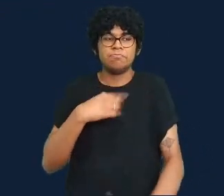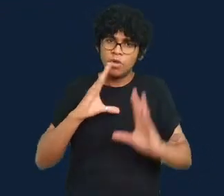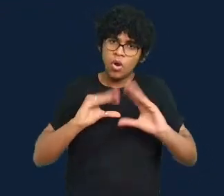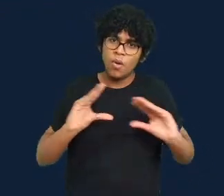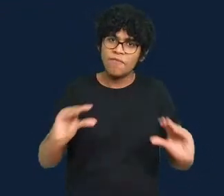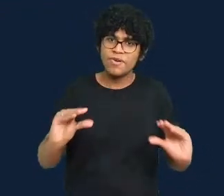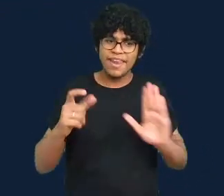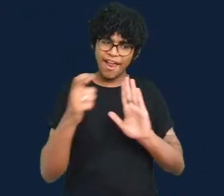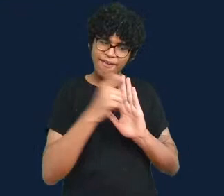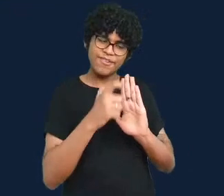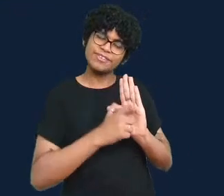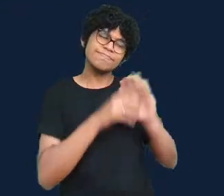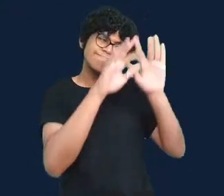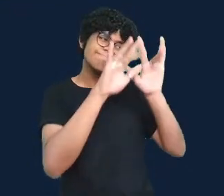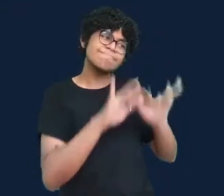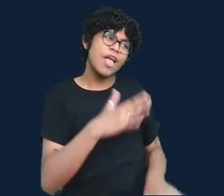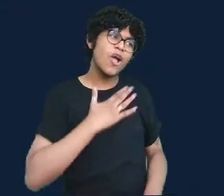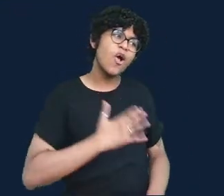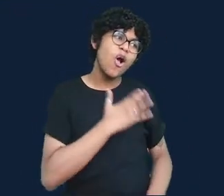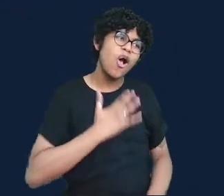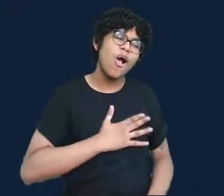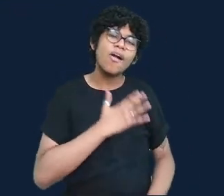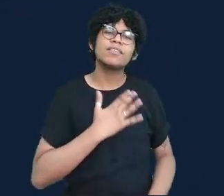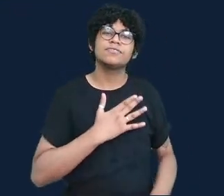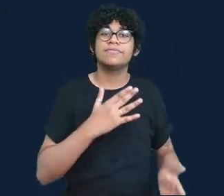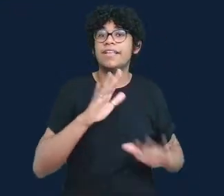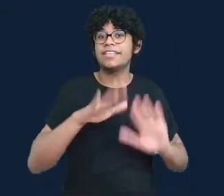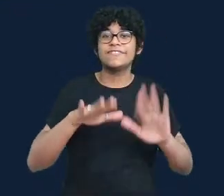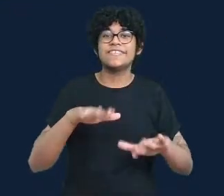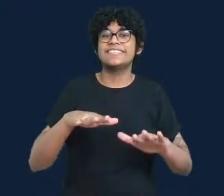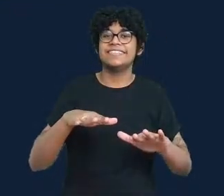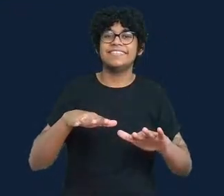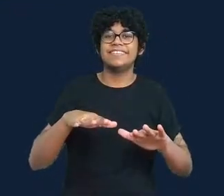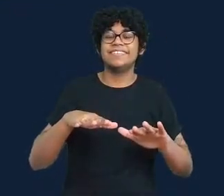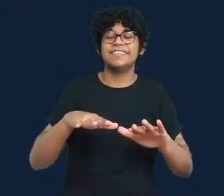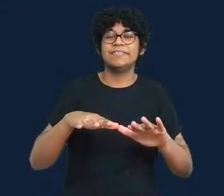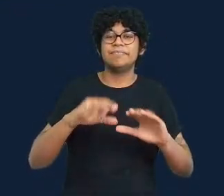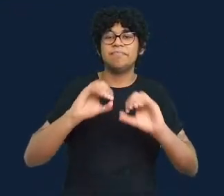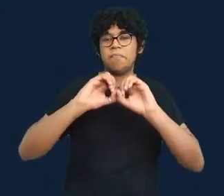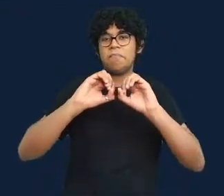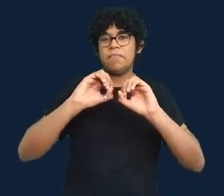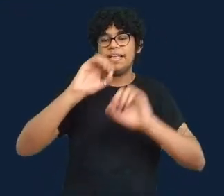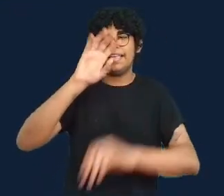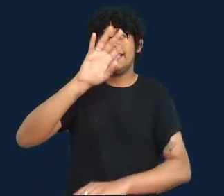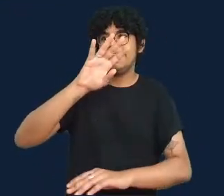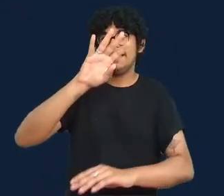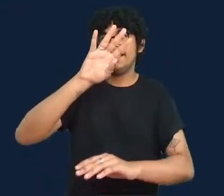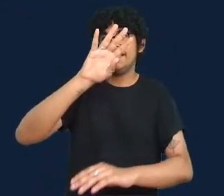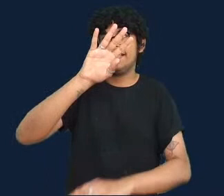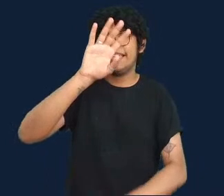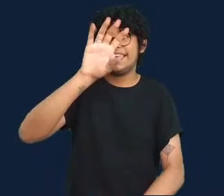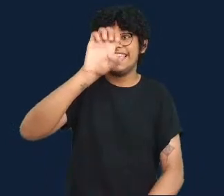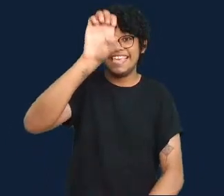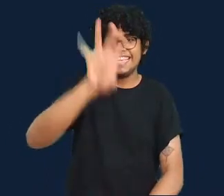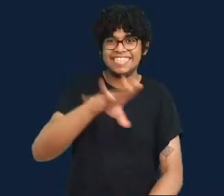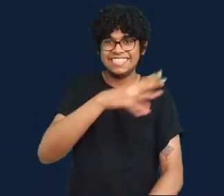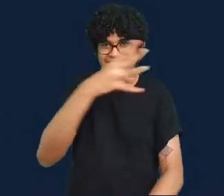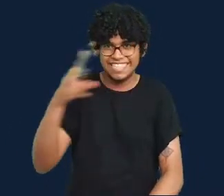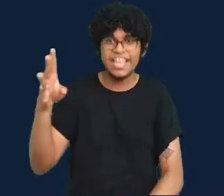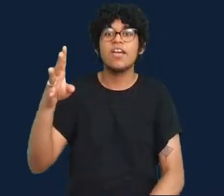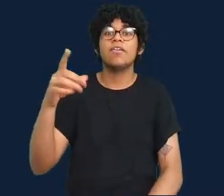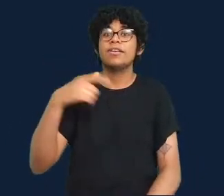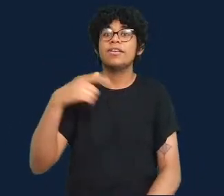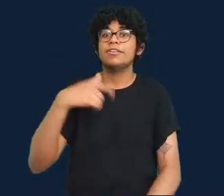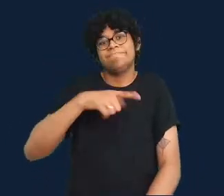Excel, I would preferably do it in code. It's just like my language. It's something I